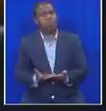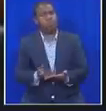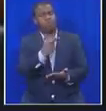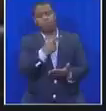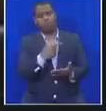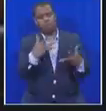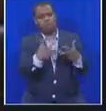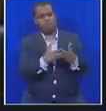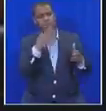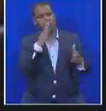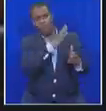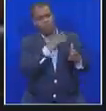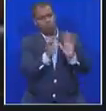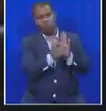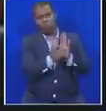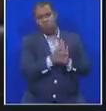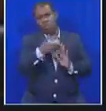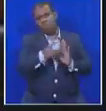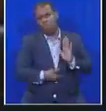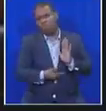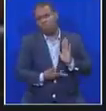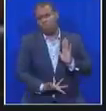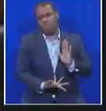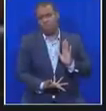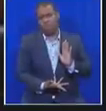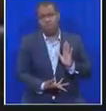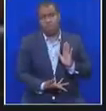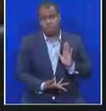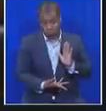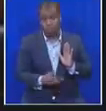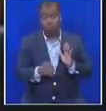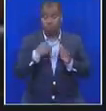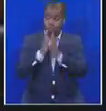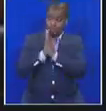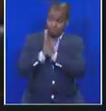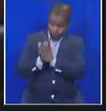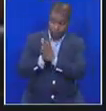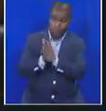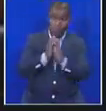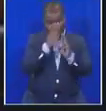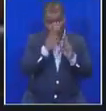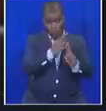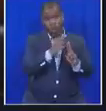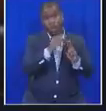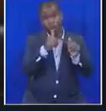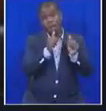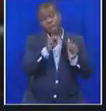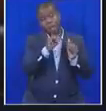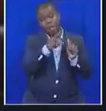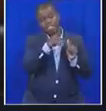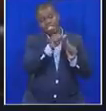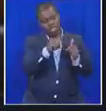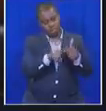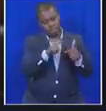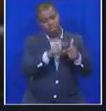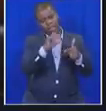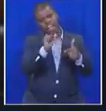saying, and I would like to appeal to Honorable Madisha to take your seat, as well as Honorable